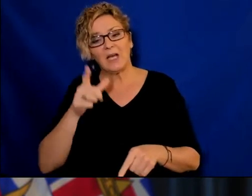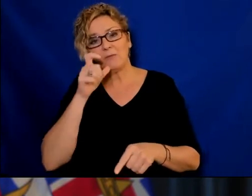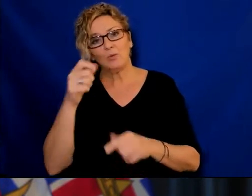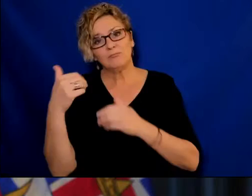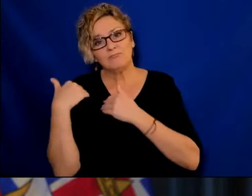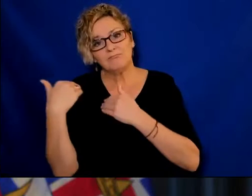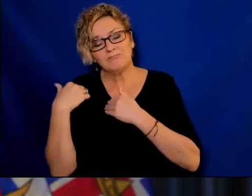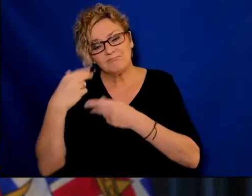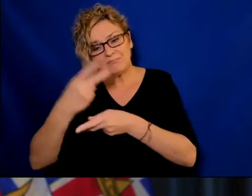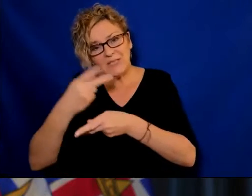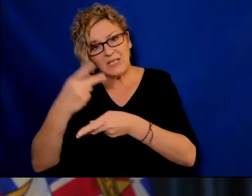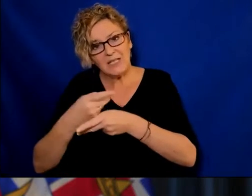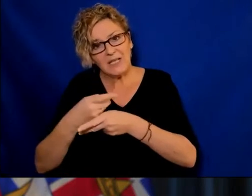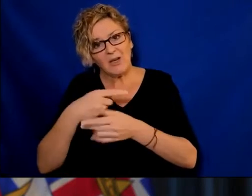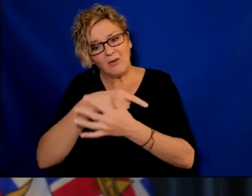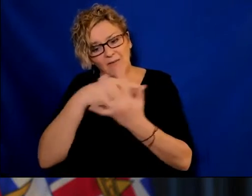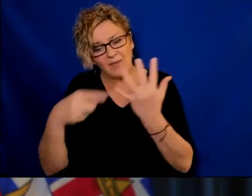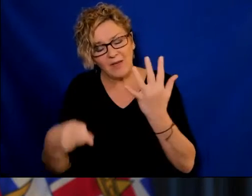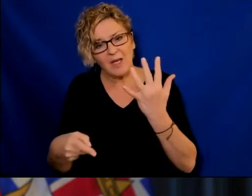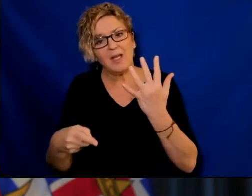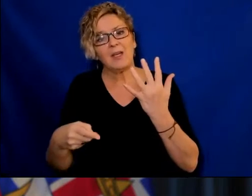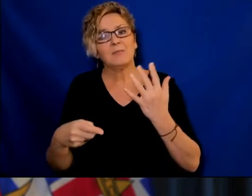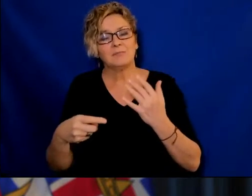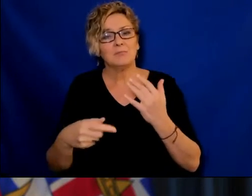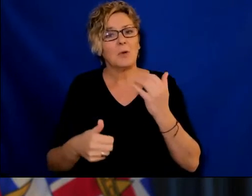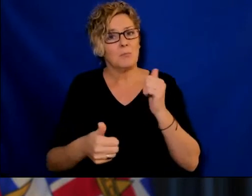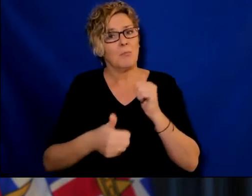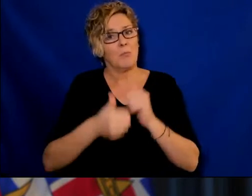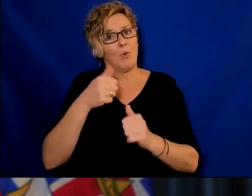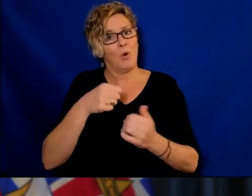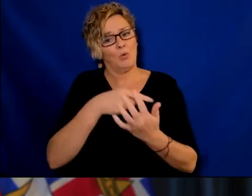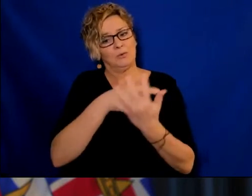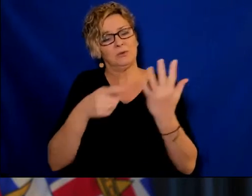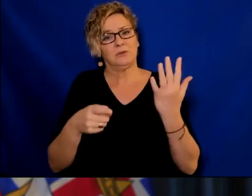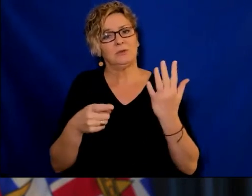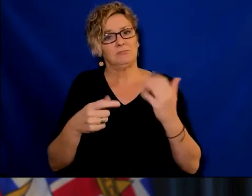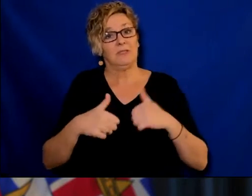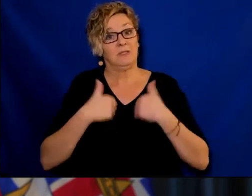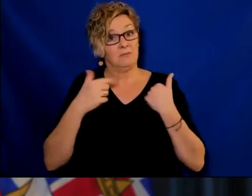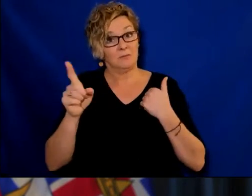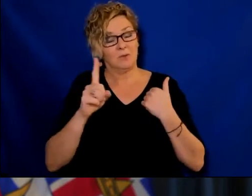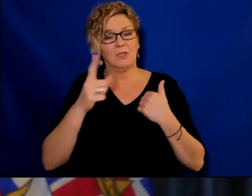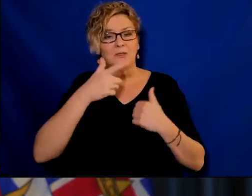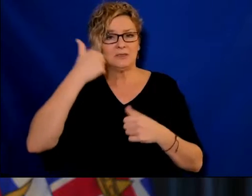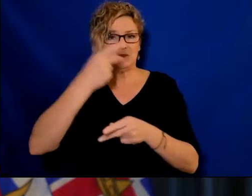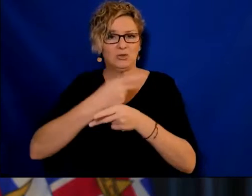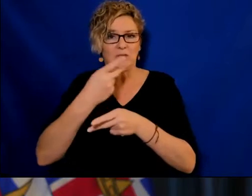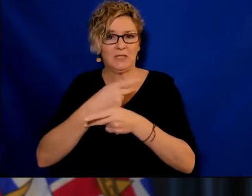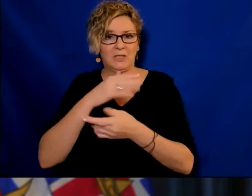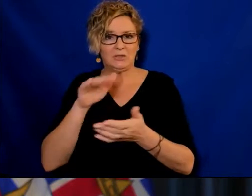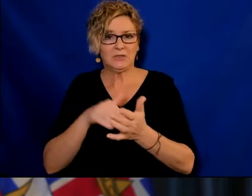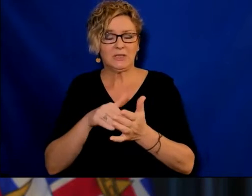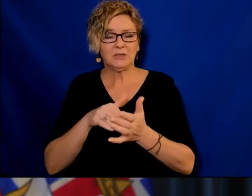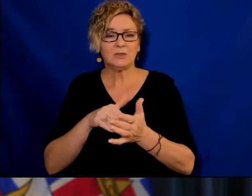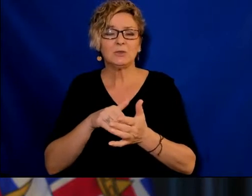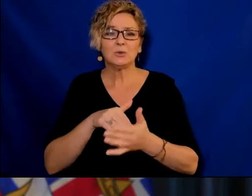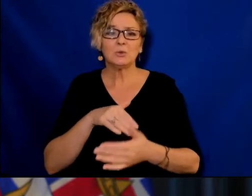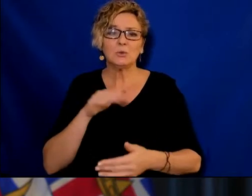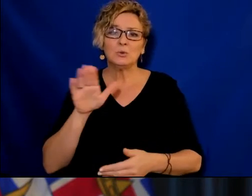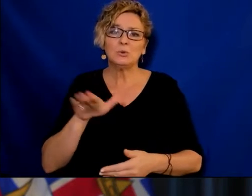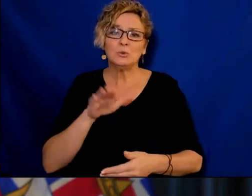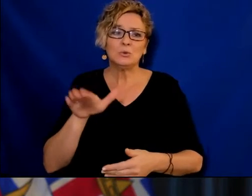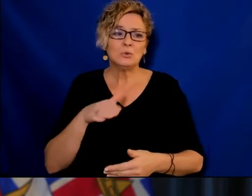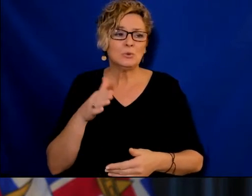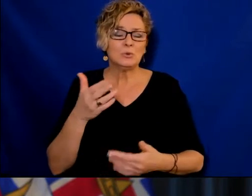elders, and that has a profound impact on families and on caregivers and on communities. This is an